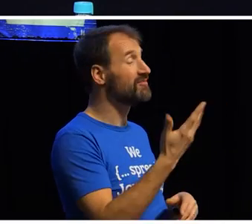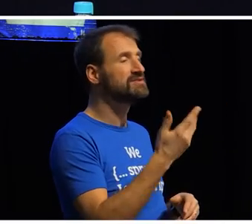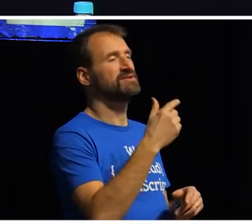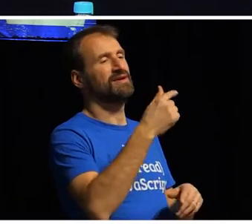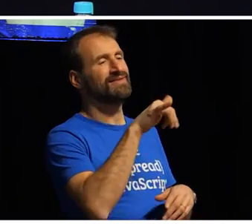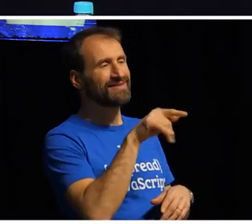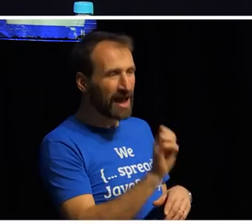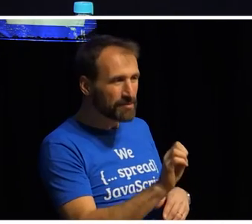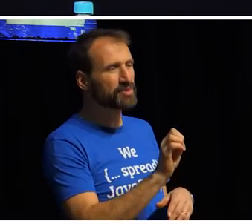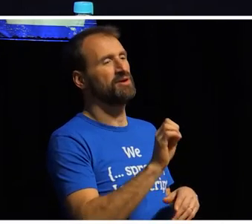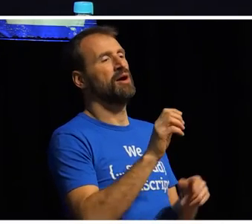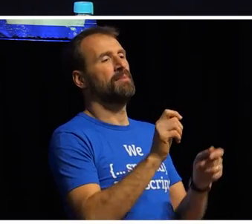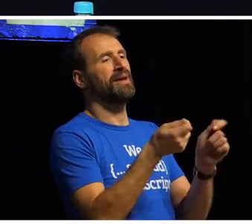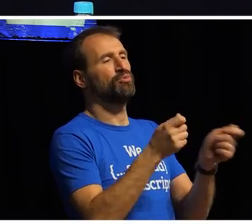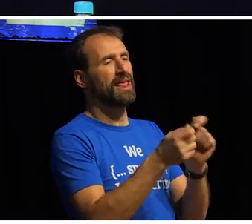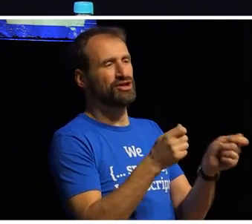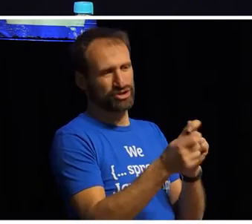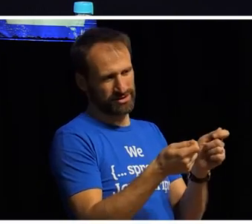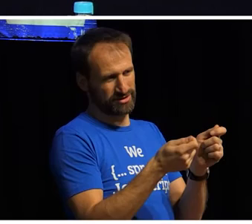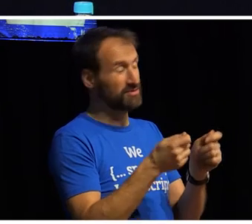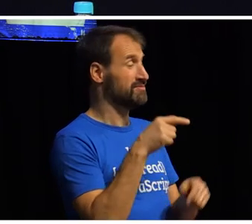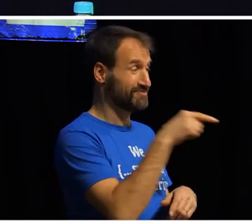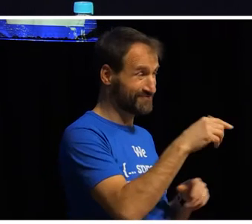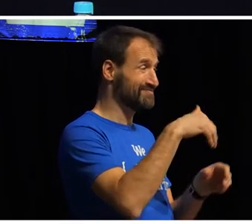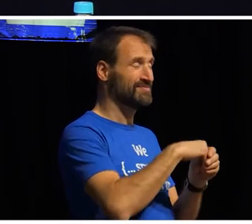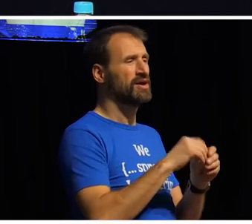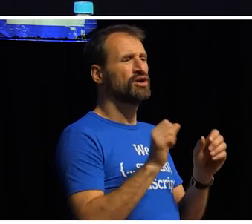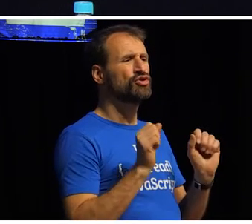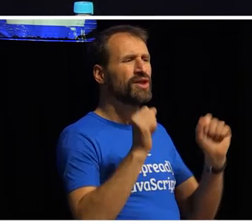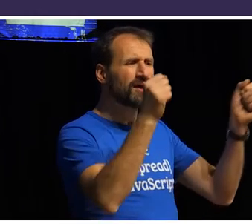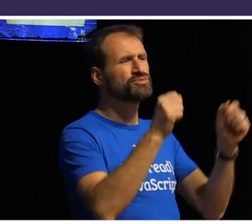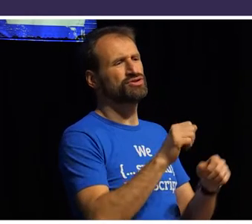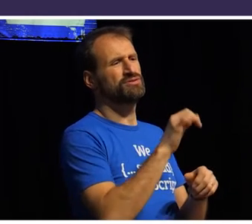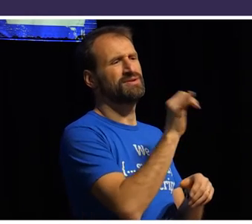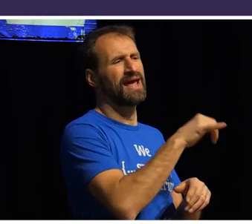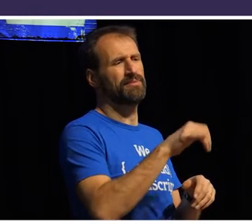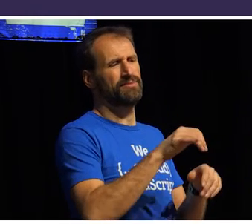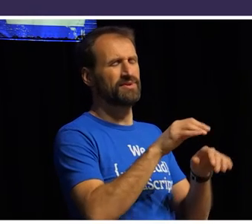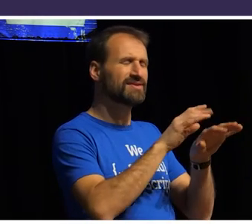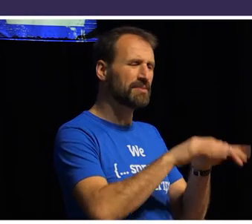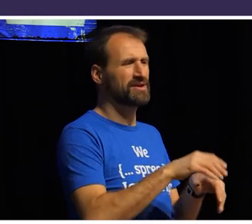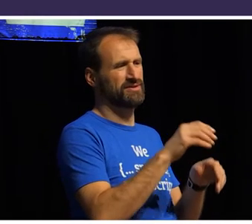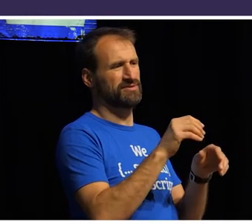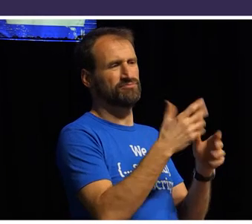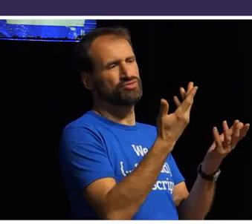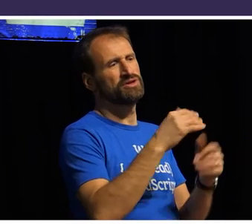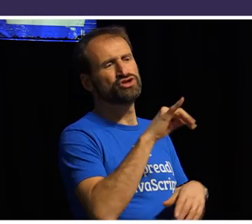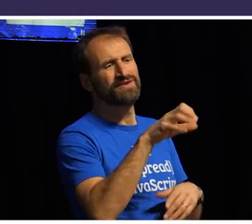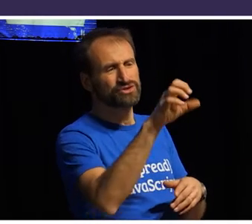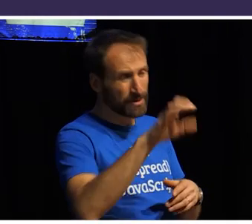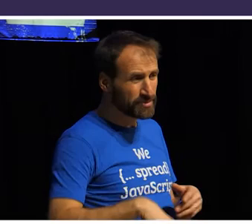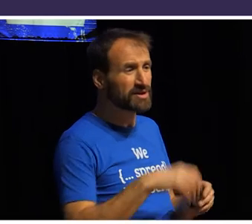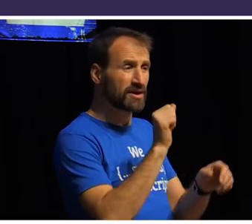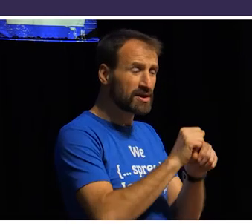any kind of type dynamic typing language and specifically JavaScript and can happen with Jason